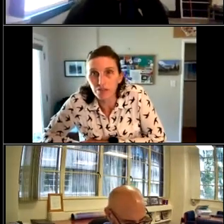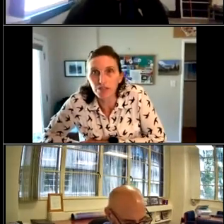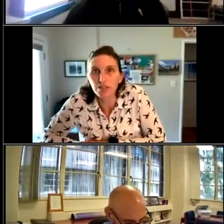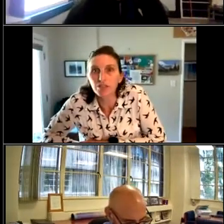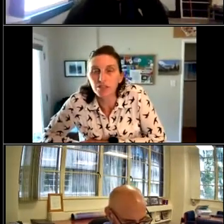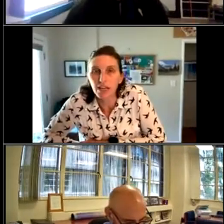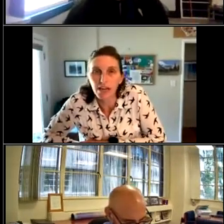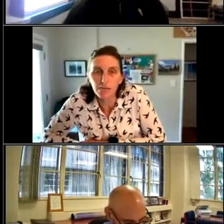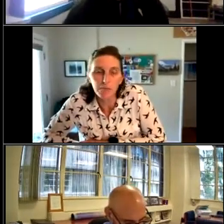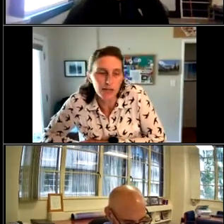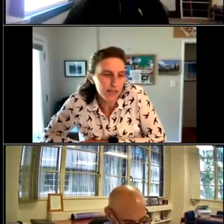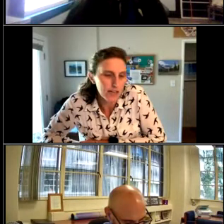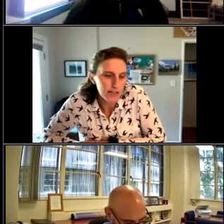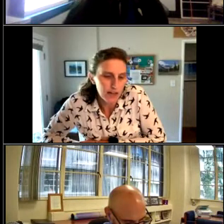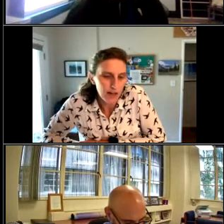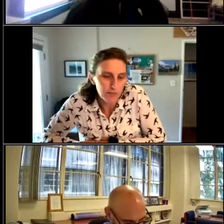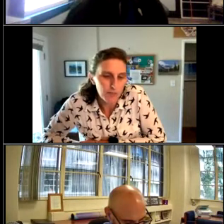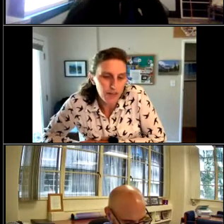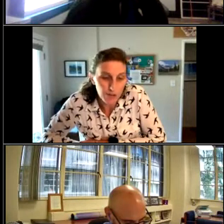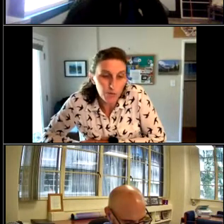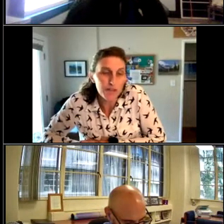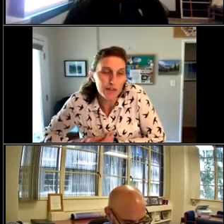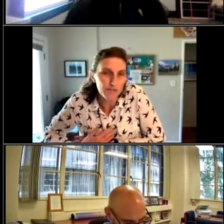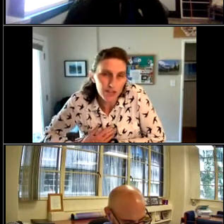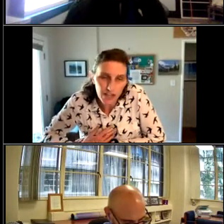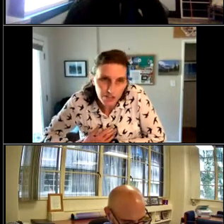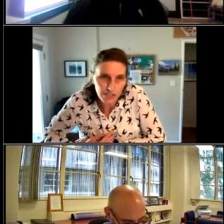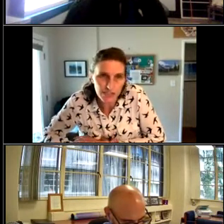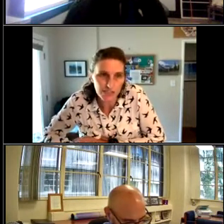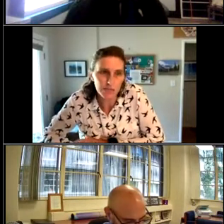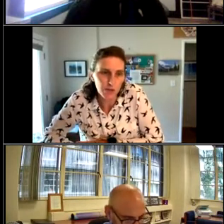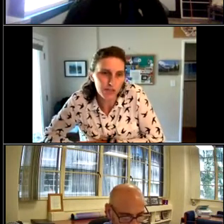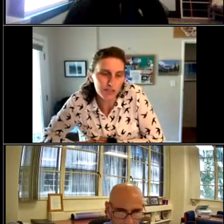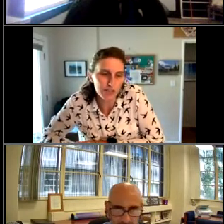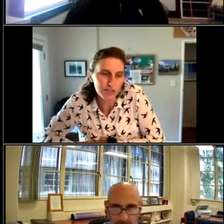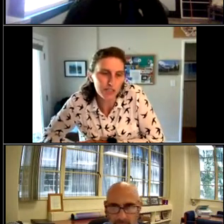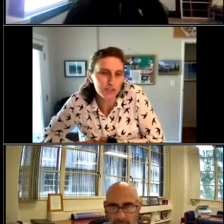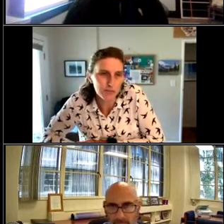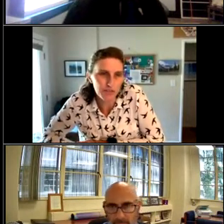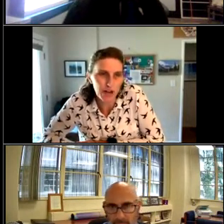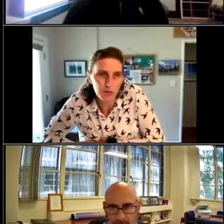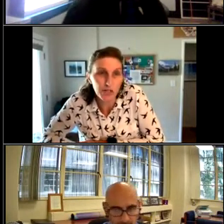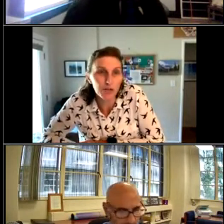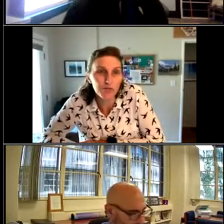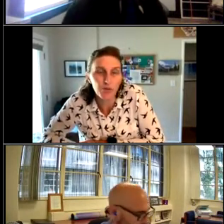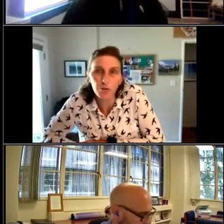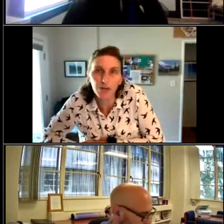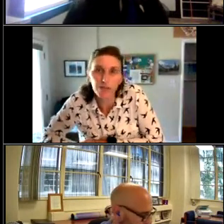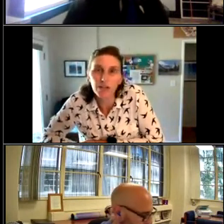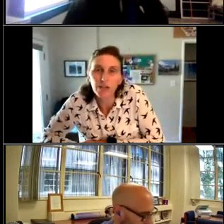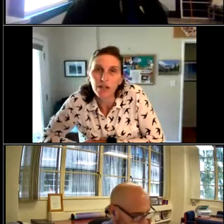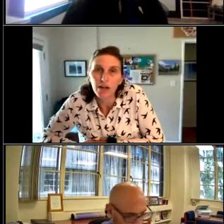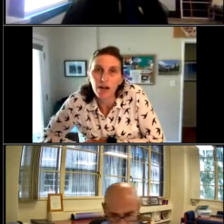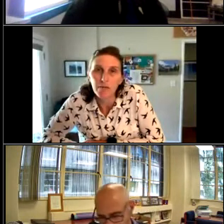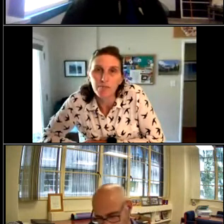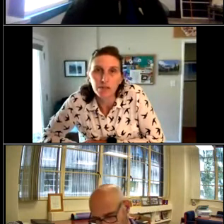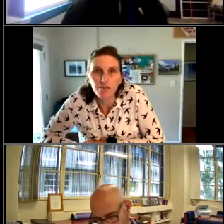highest levels, just as you're saying. But I think one thing for Caltrans that's important in terms of how we go